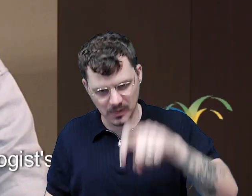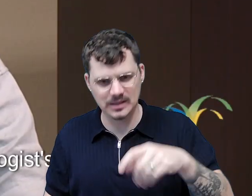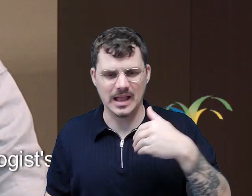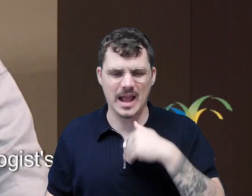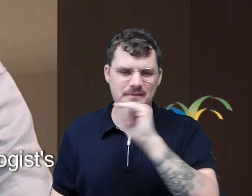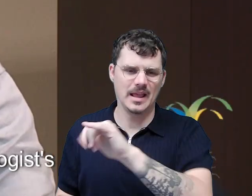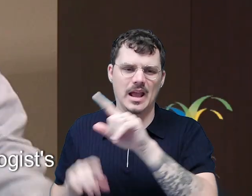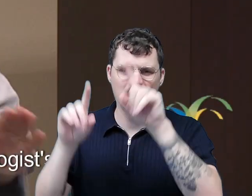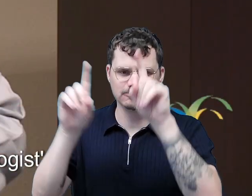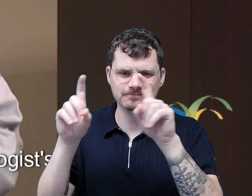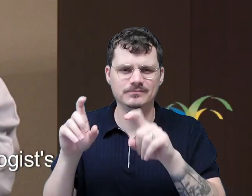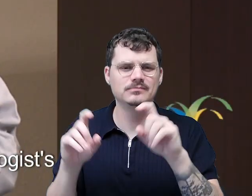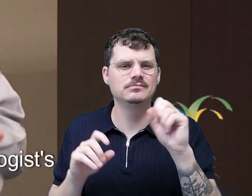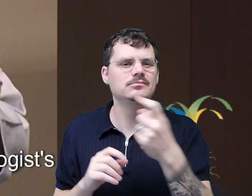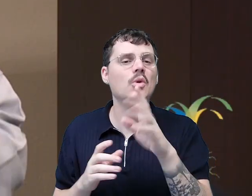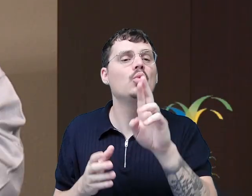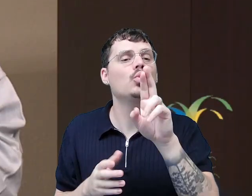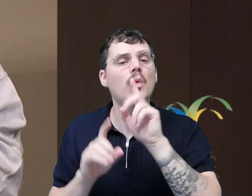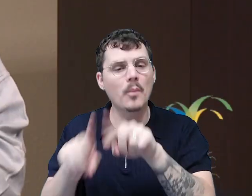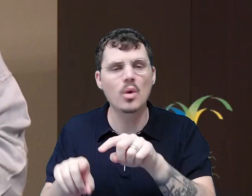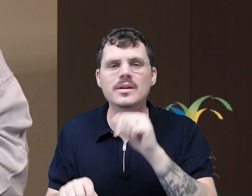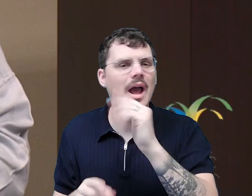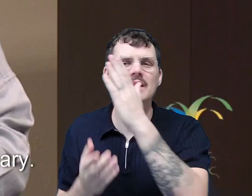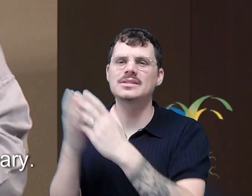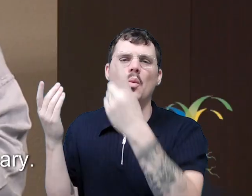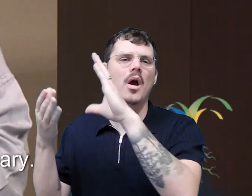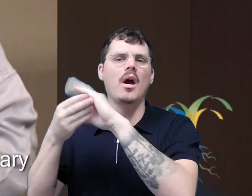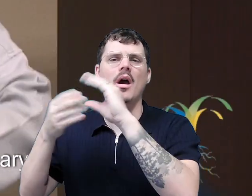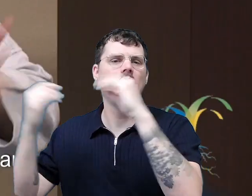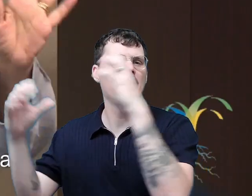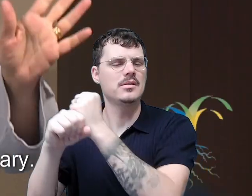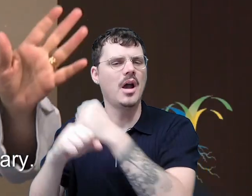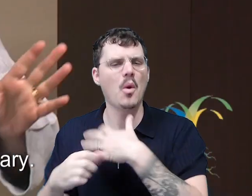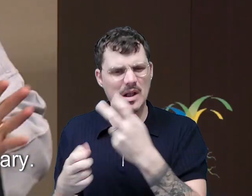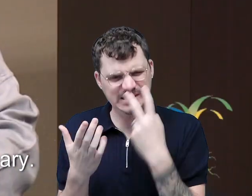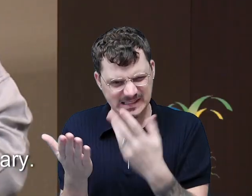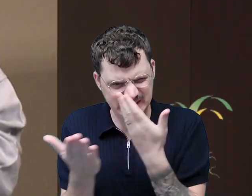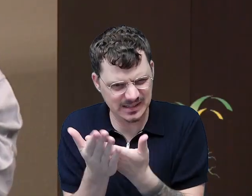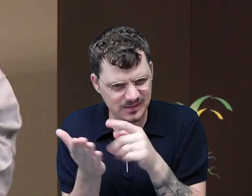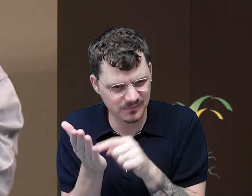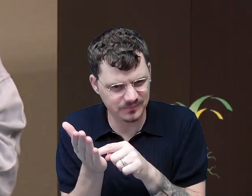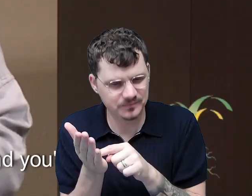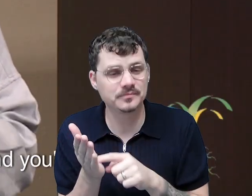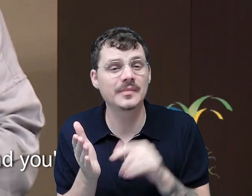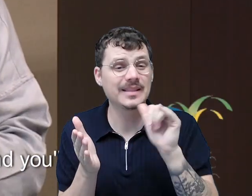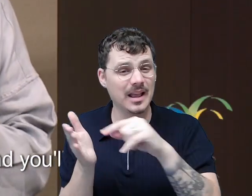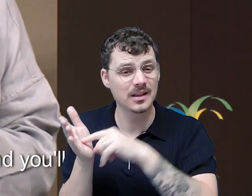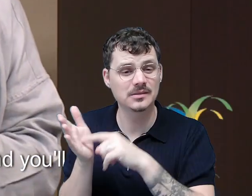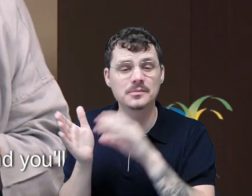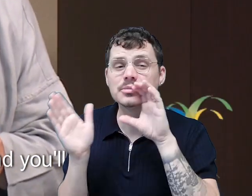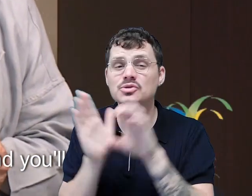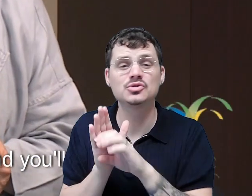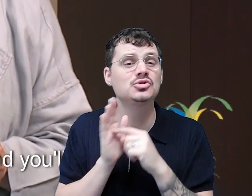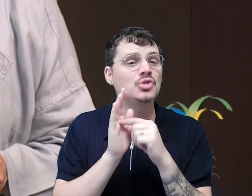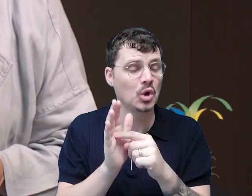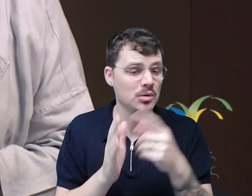must have the radiologist's report, not just somebody else's summary. The radiologist's